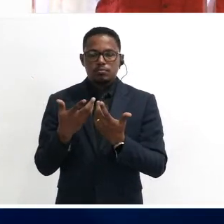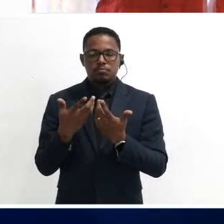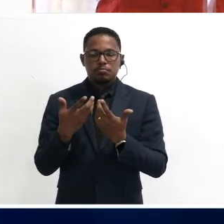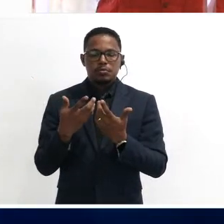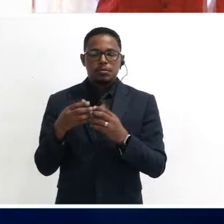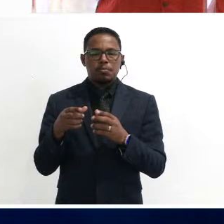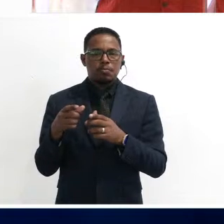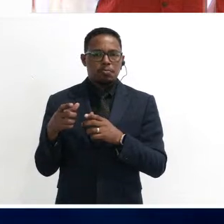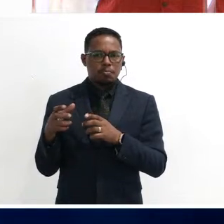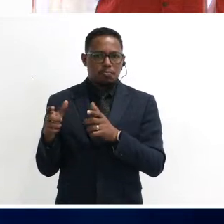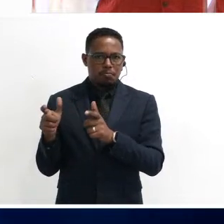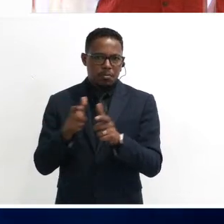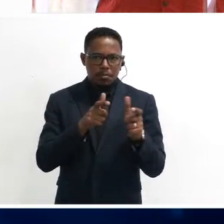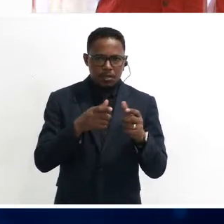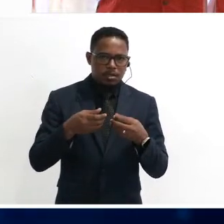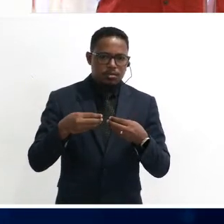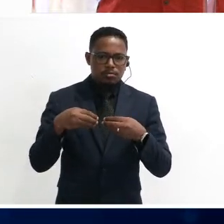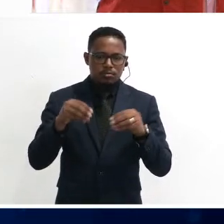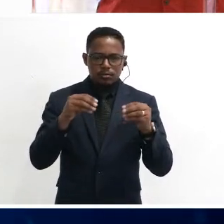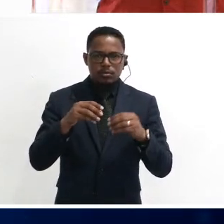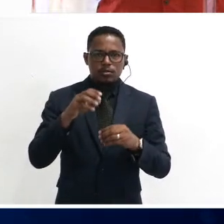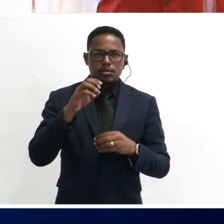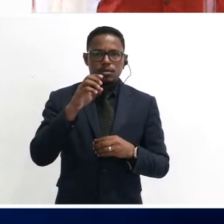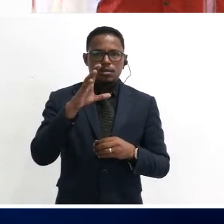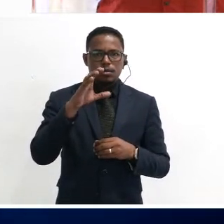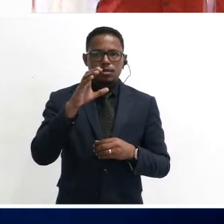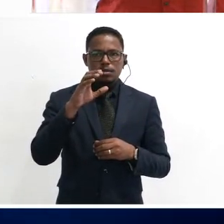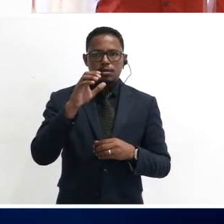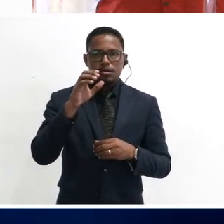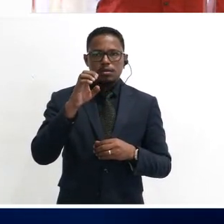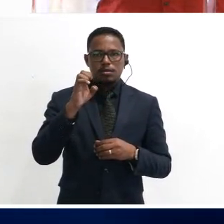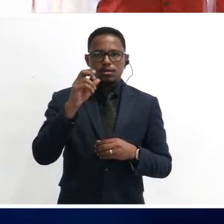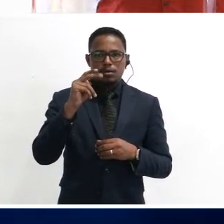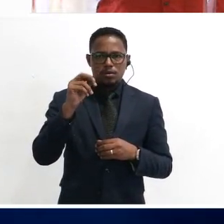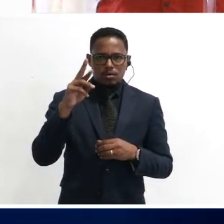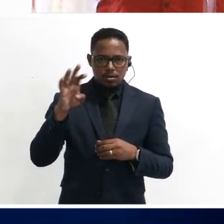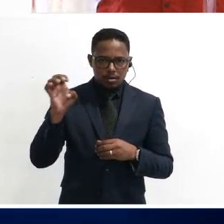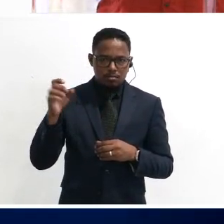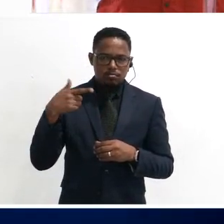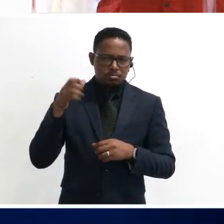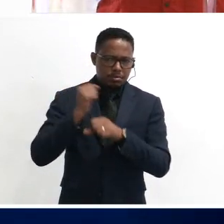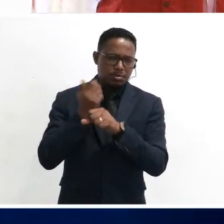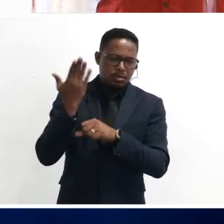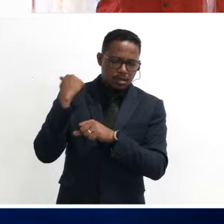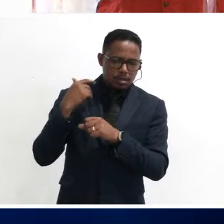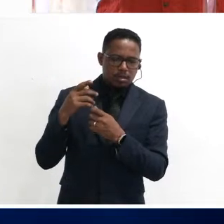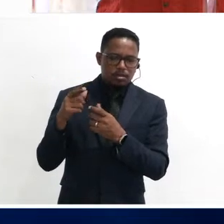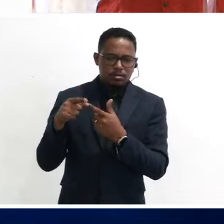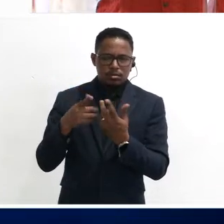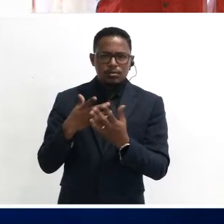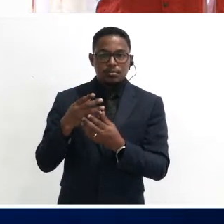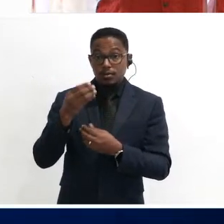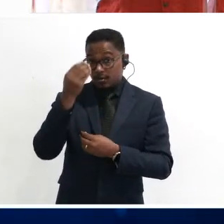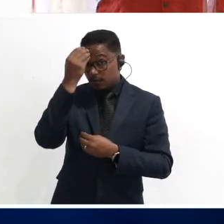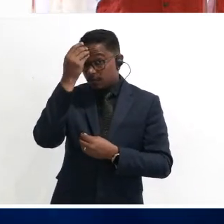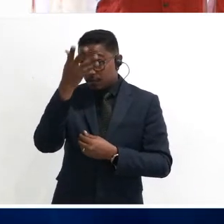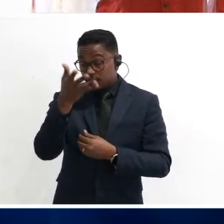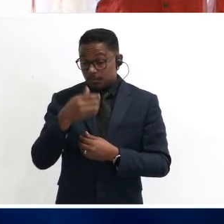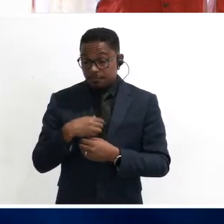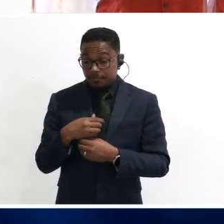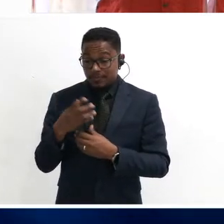work. But then again, my comment that the traditional foundries, wafer foundries, are now playing